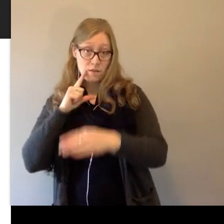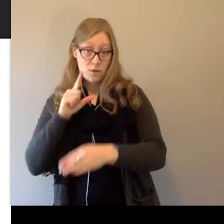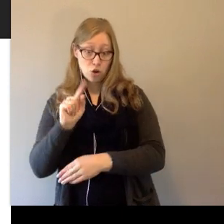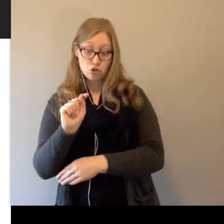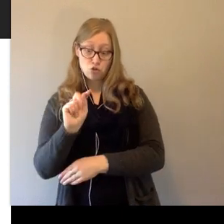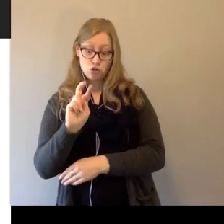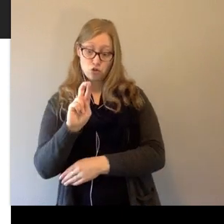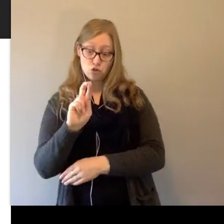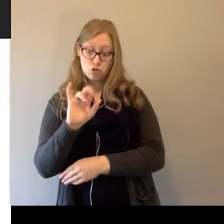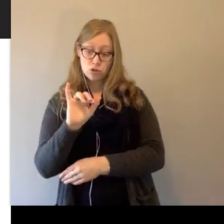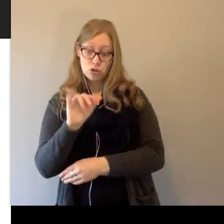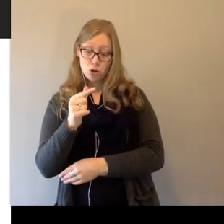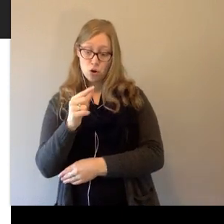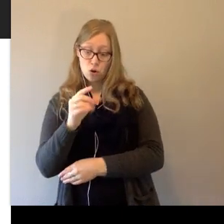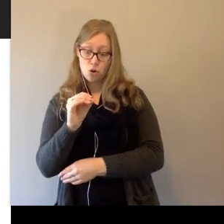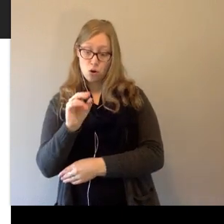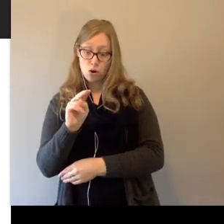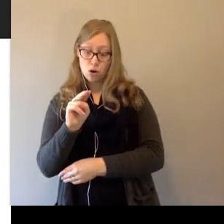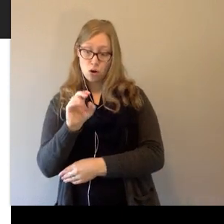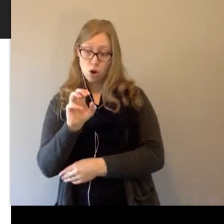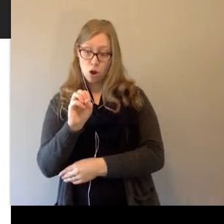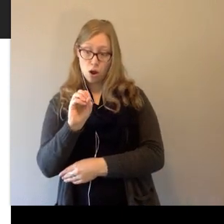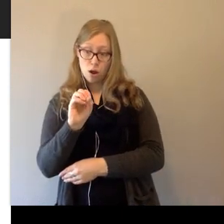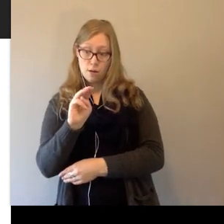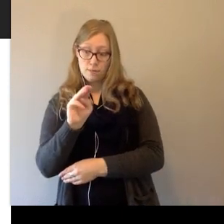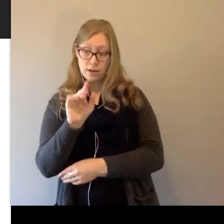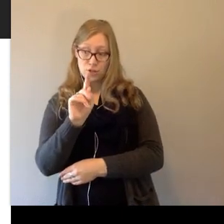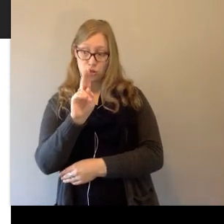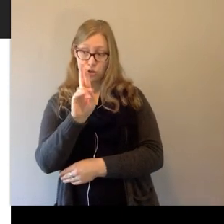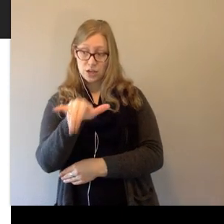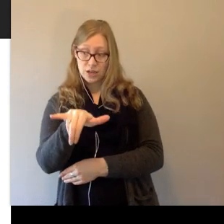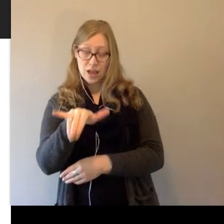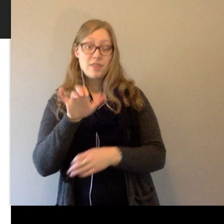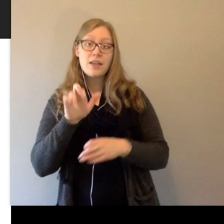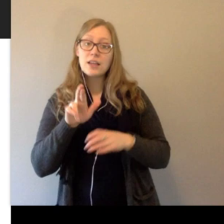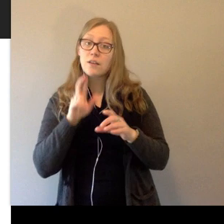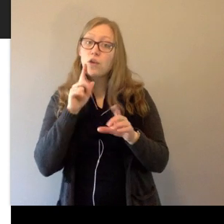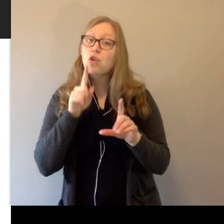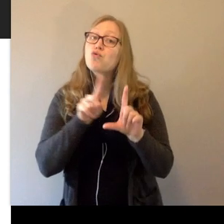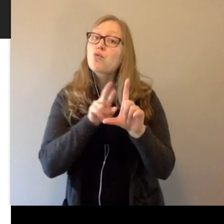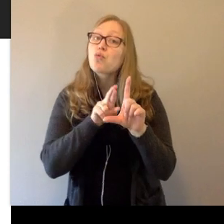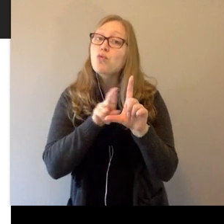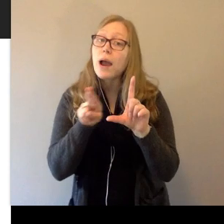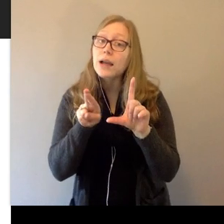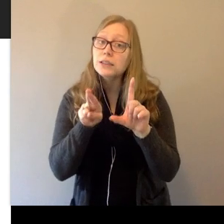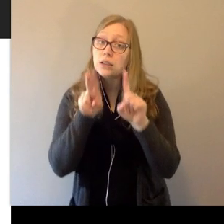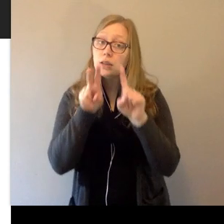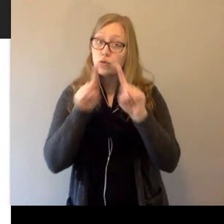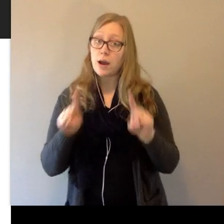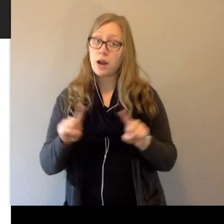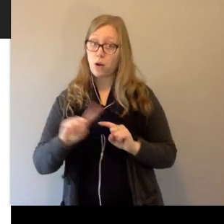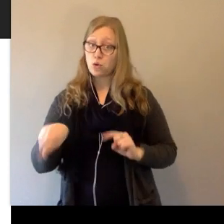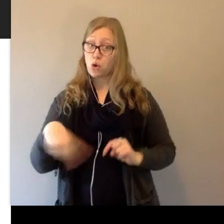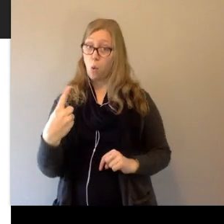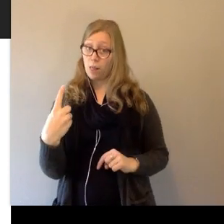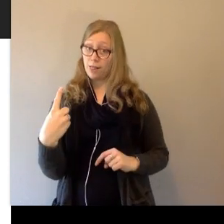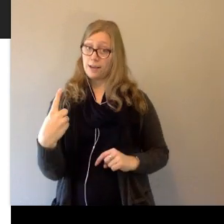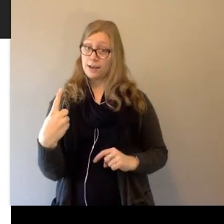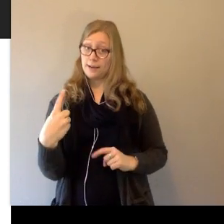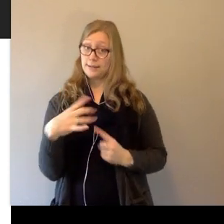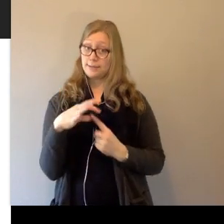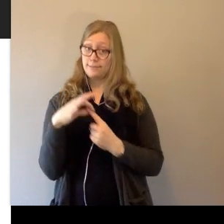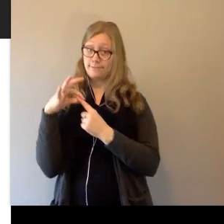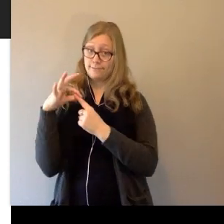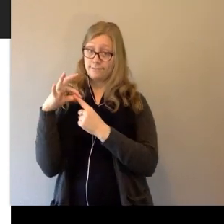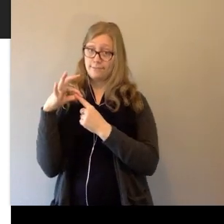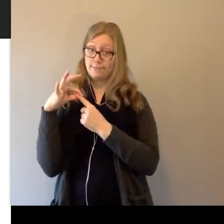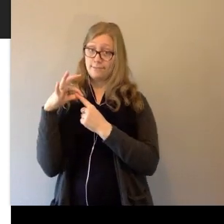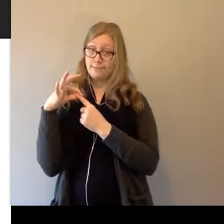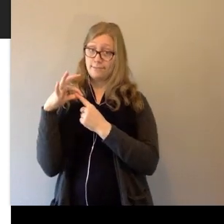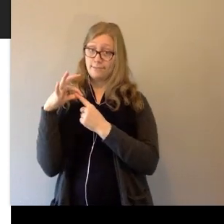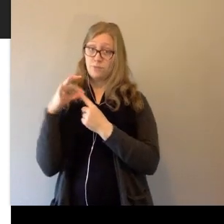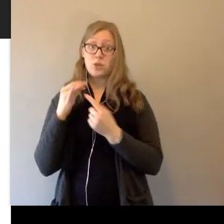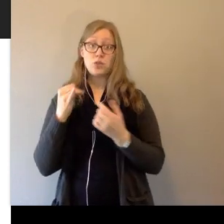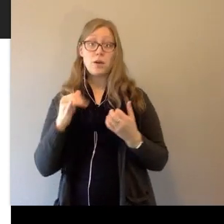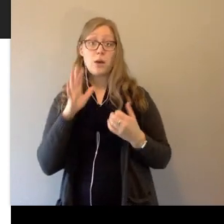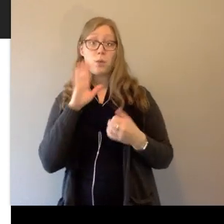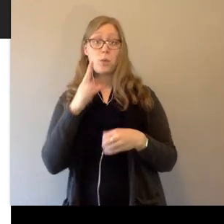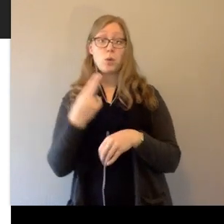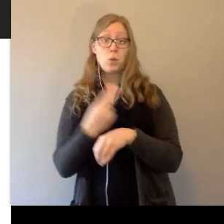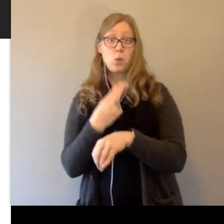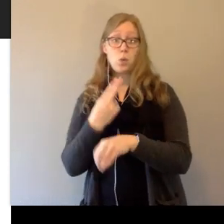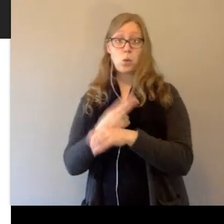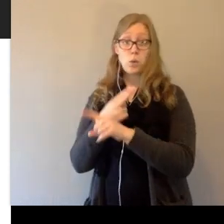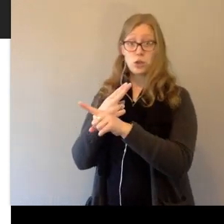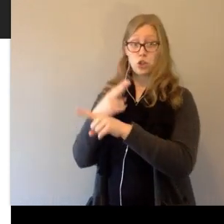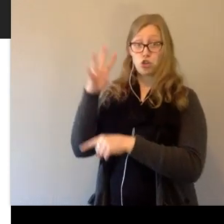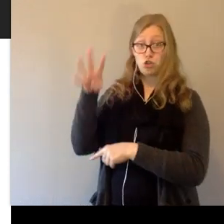right triangle trigonometry. So in the next few problems, we're going to be using this chart. And you can see with this chart, it